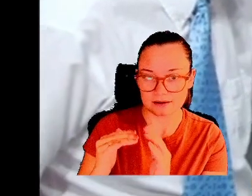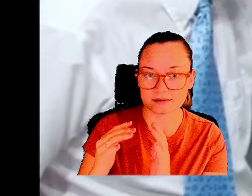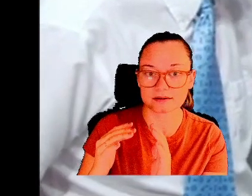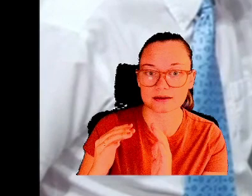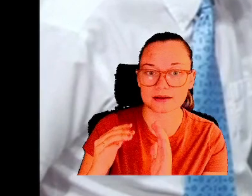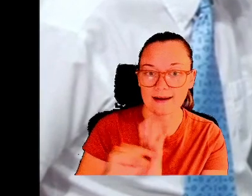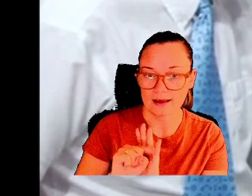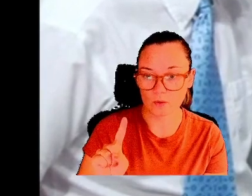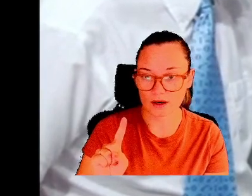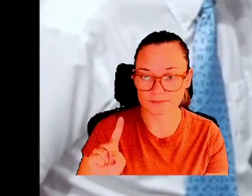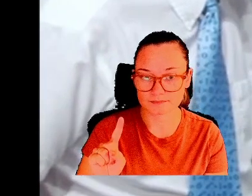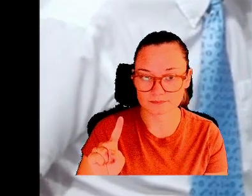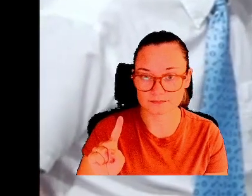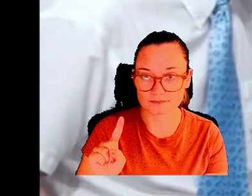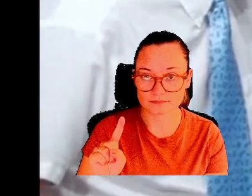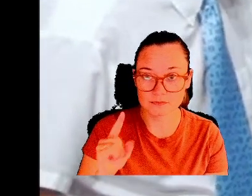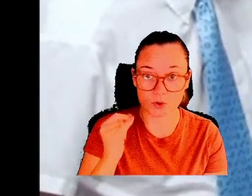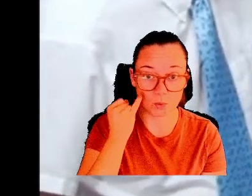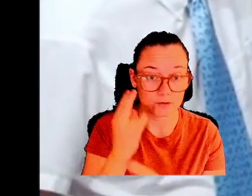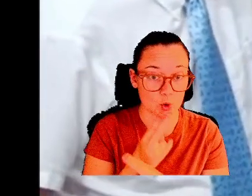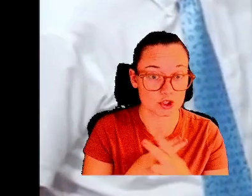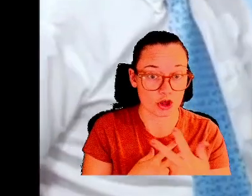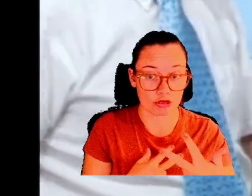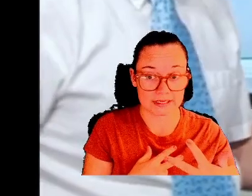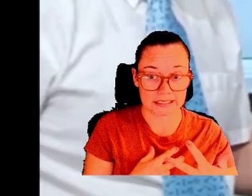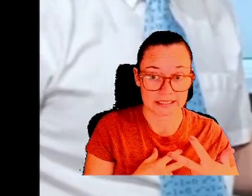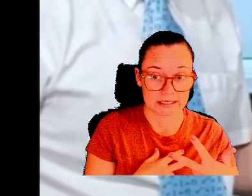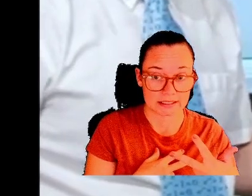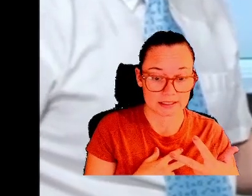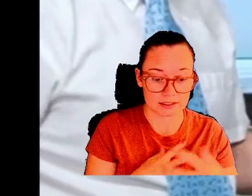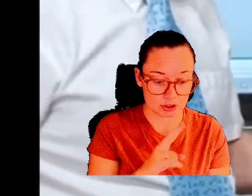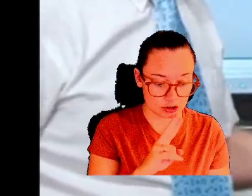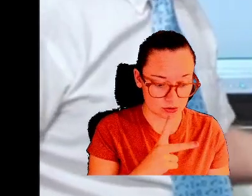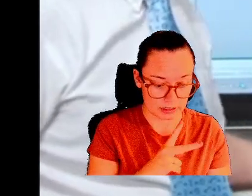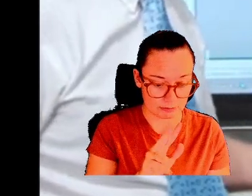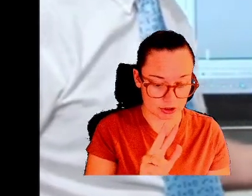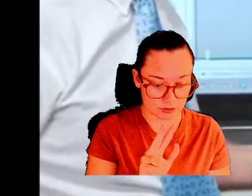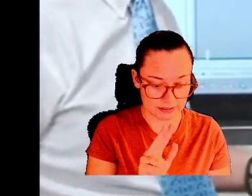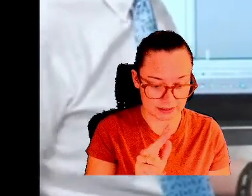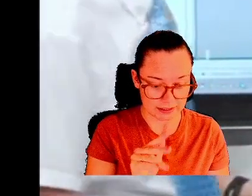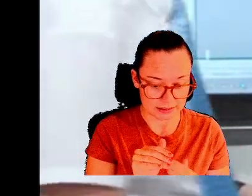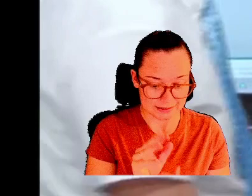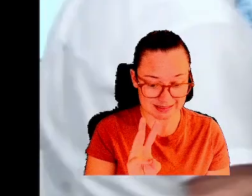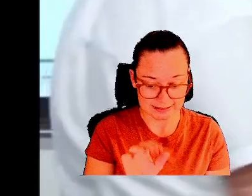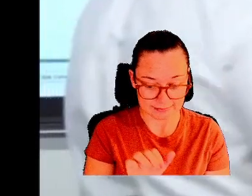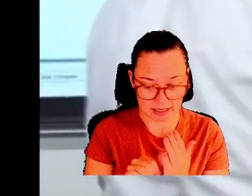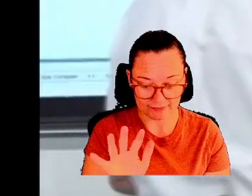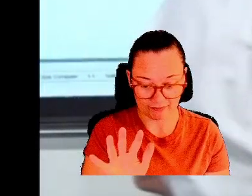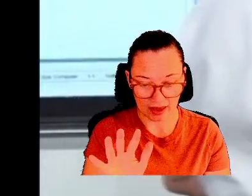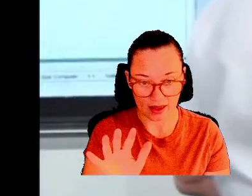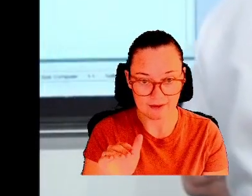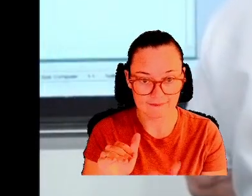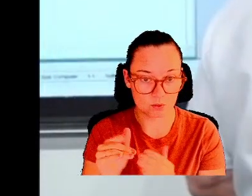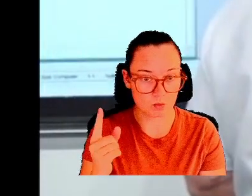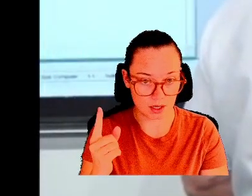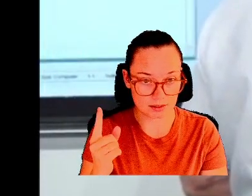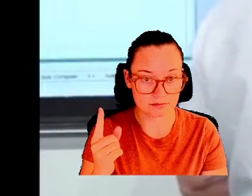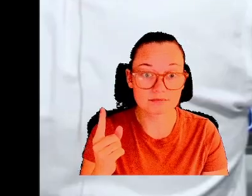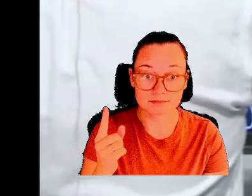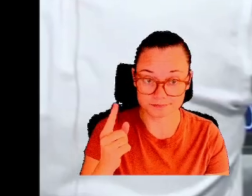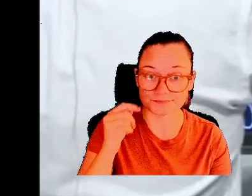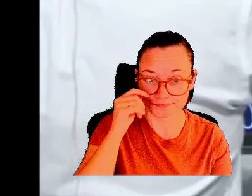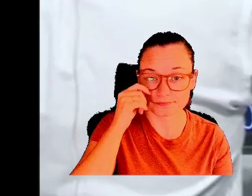formula. 2 times 3 is 6, minus 5, +1. So you're right. Let's see, this